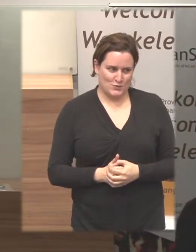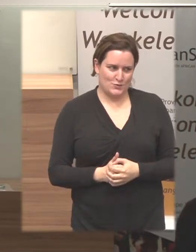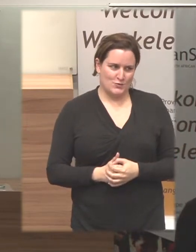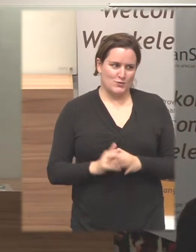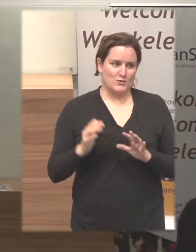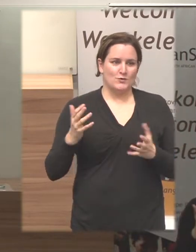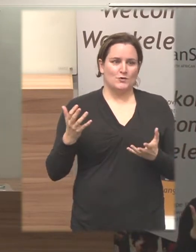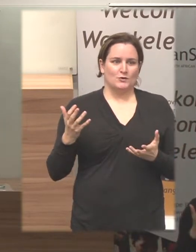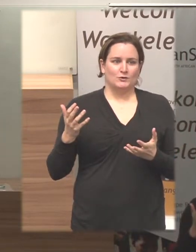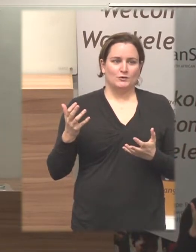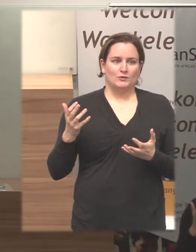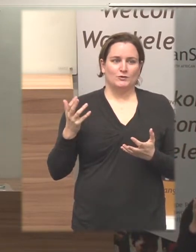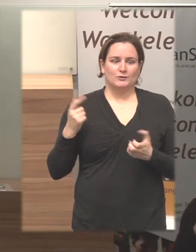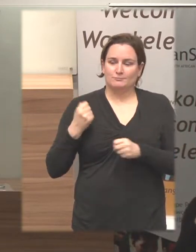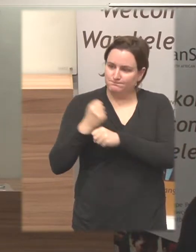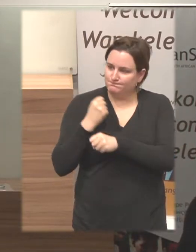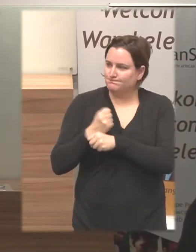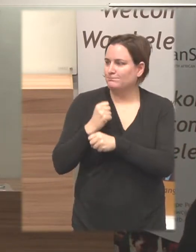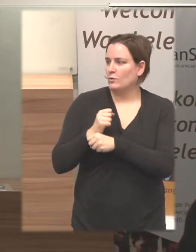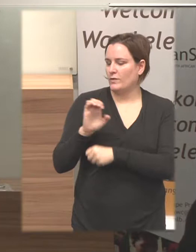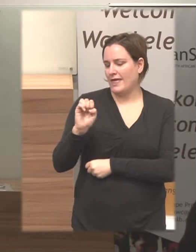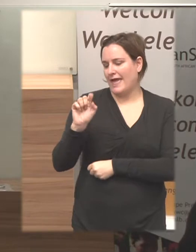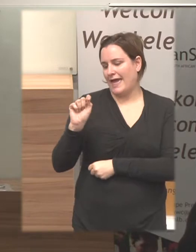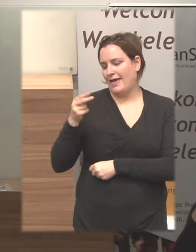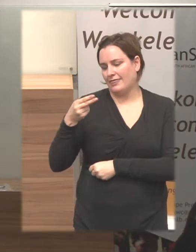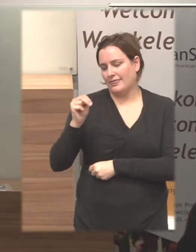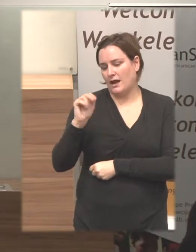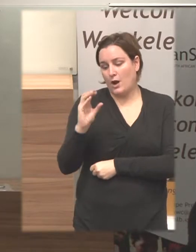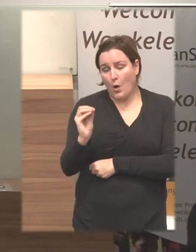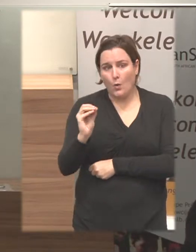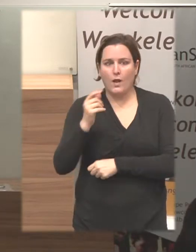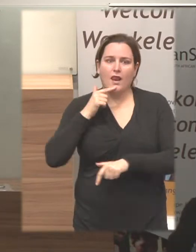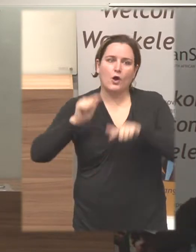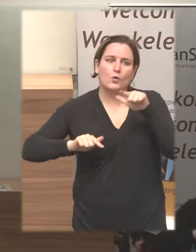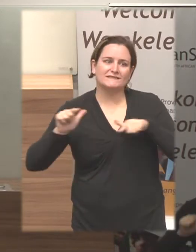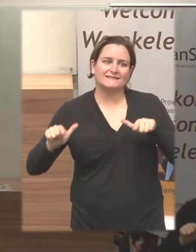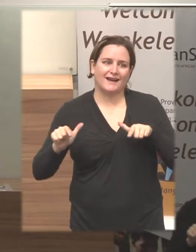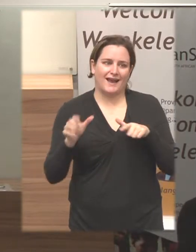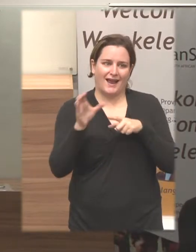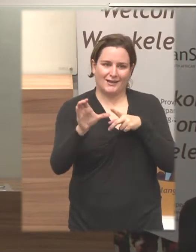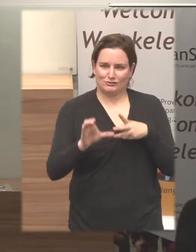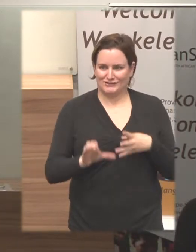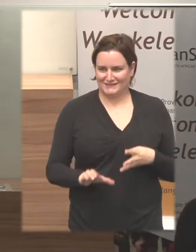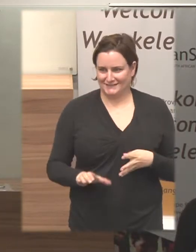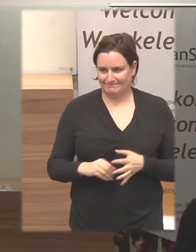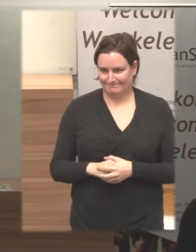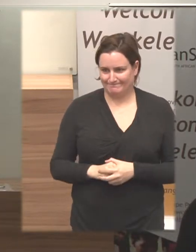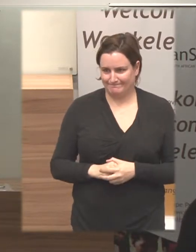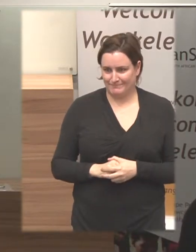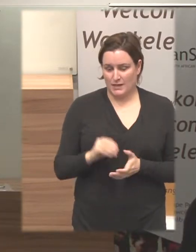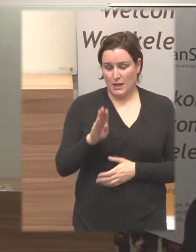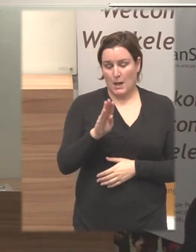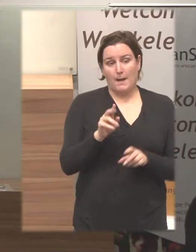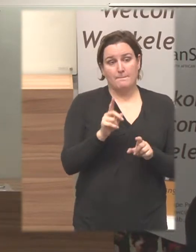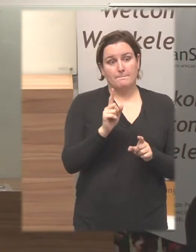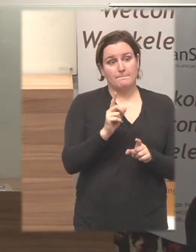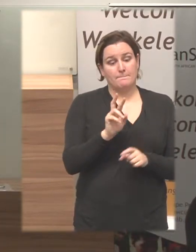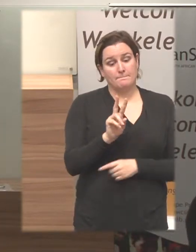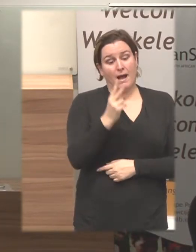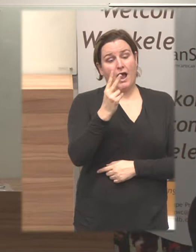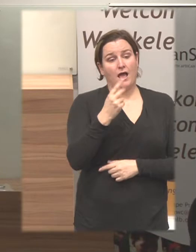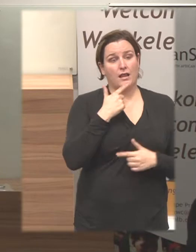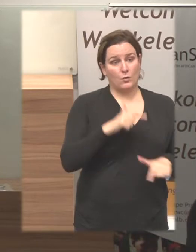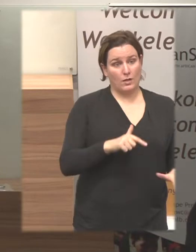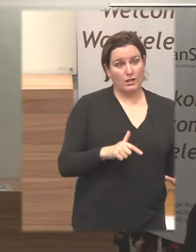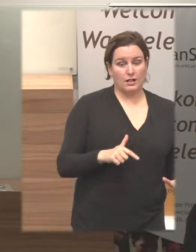with ethno-linguistic categories. By multilingualism understood as multiple